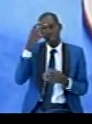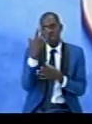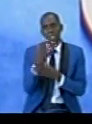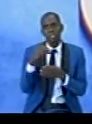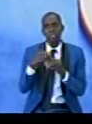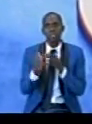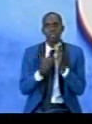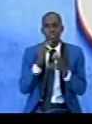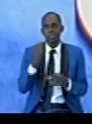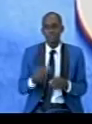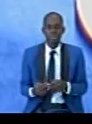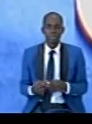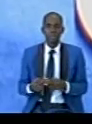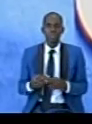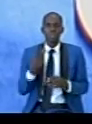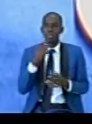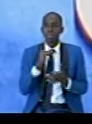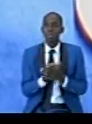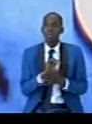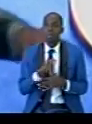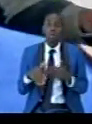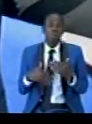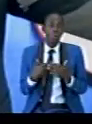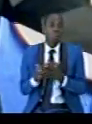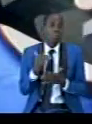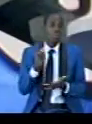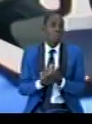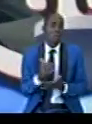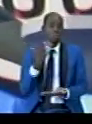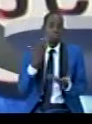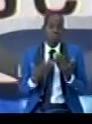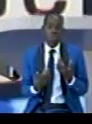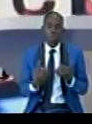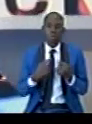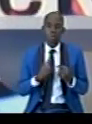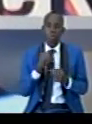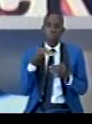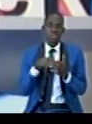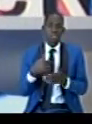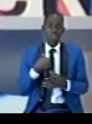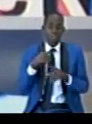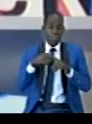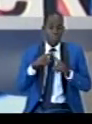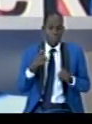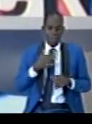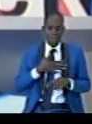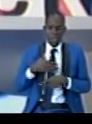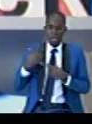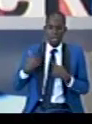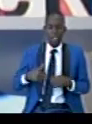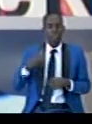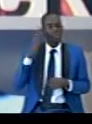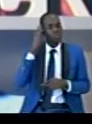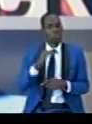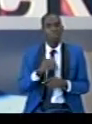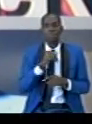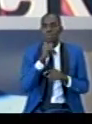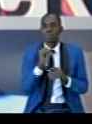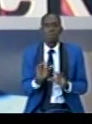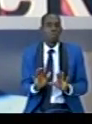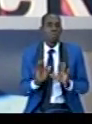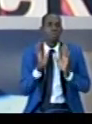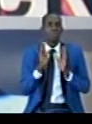all that rises up against me, my heart shall not fear. Though war should